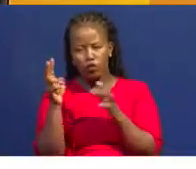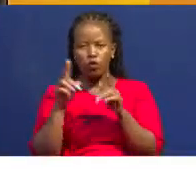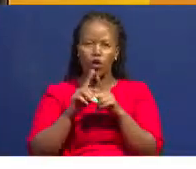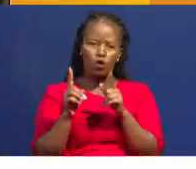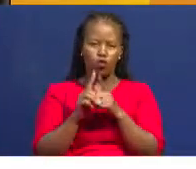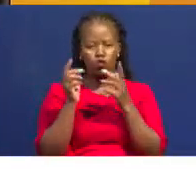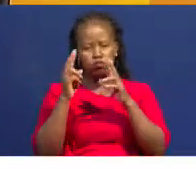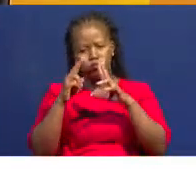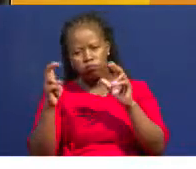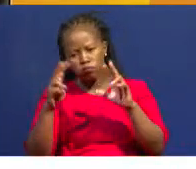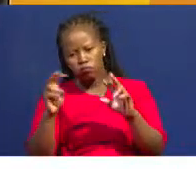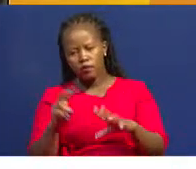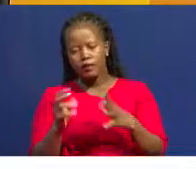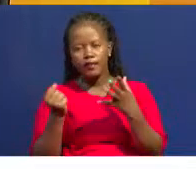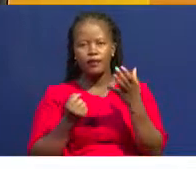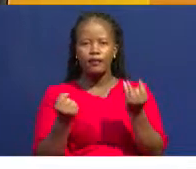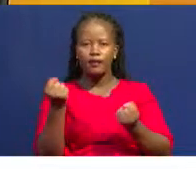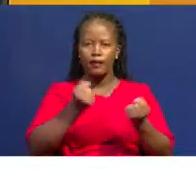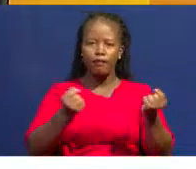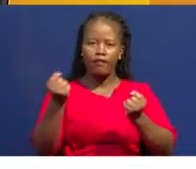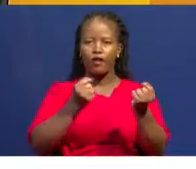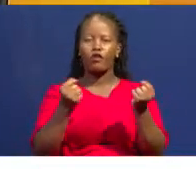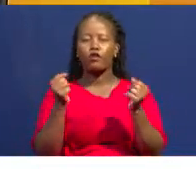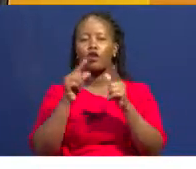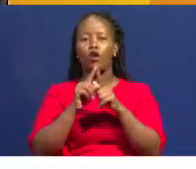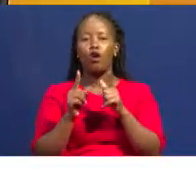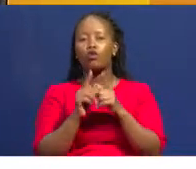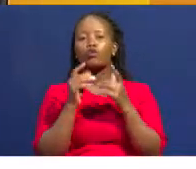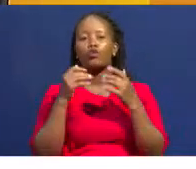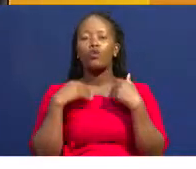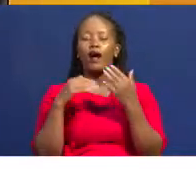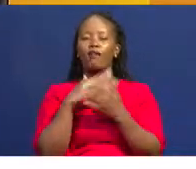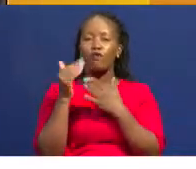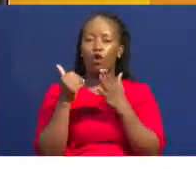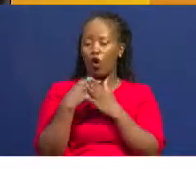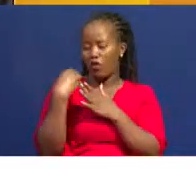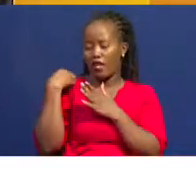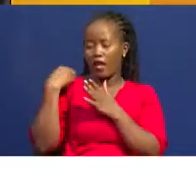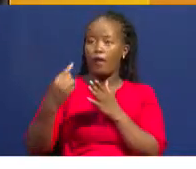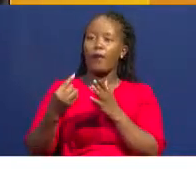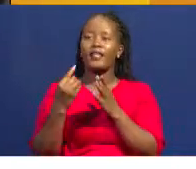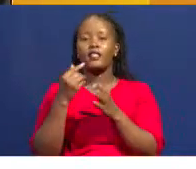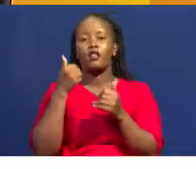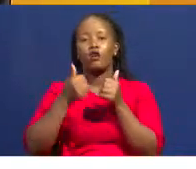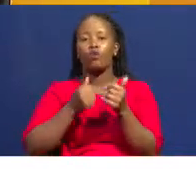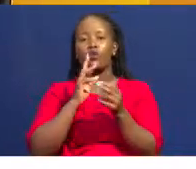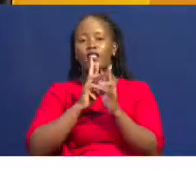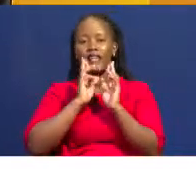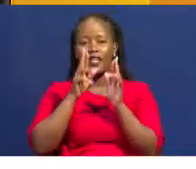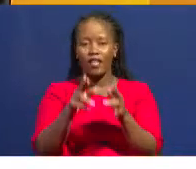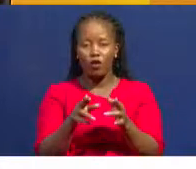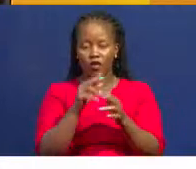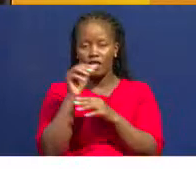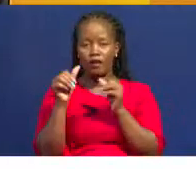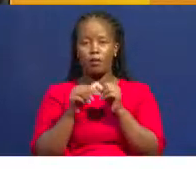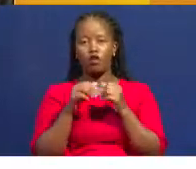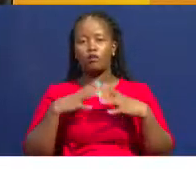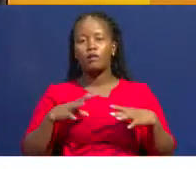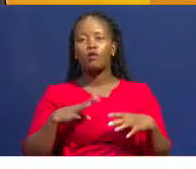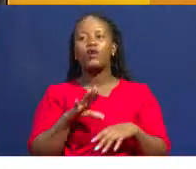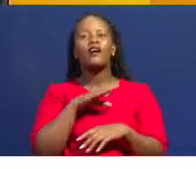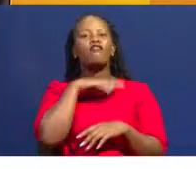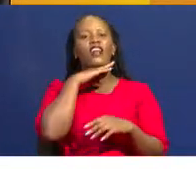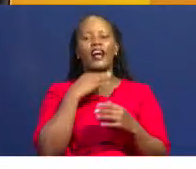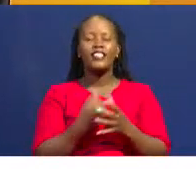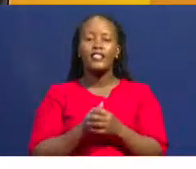and also get the numbers which are recorded as the ones who are passed away. But as